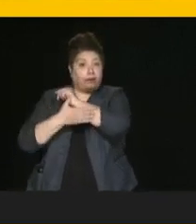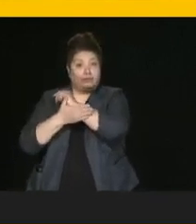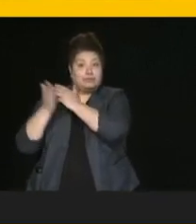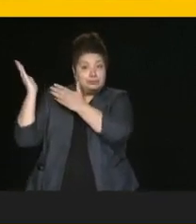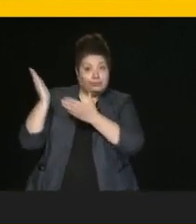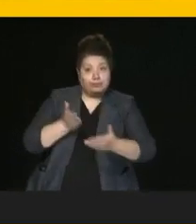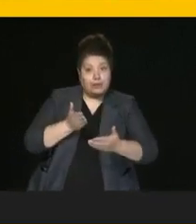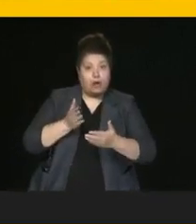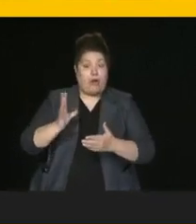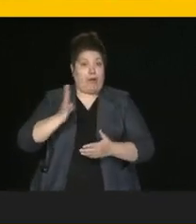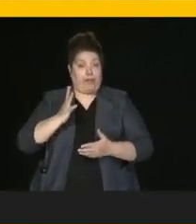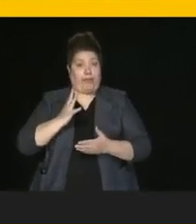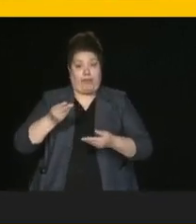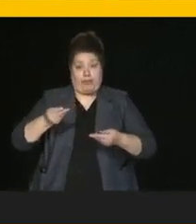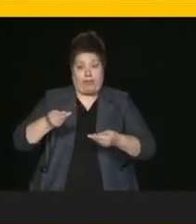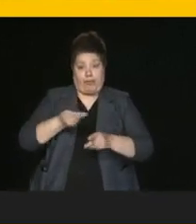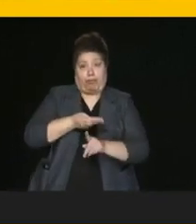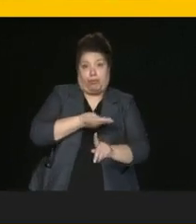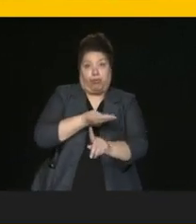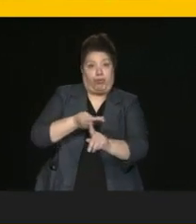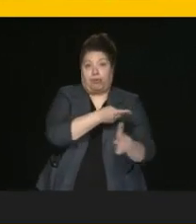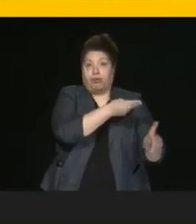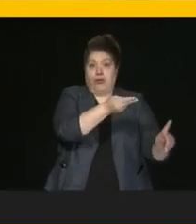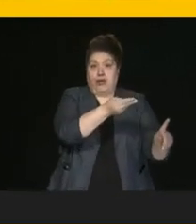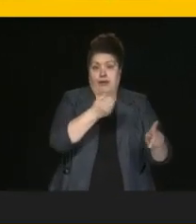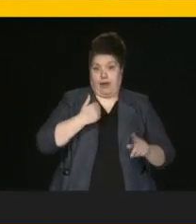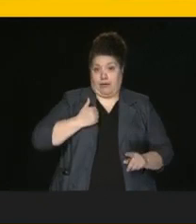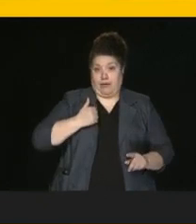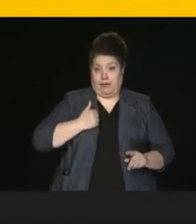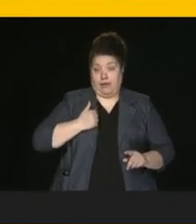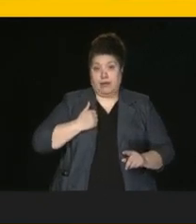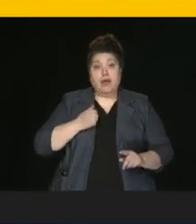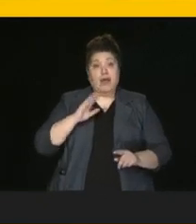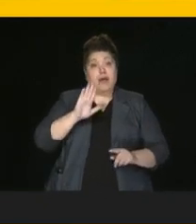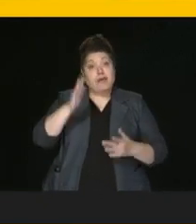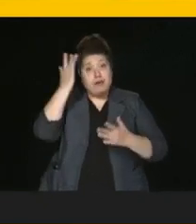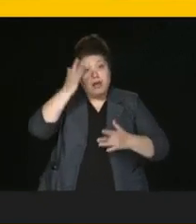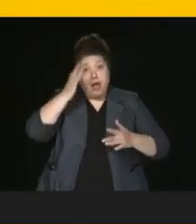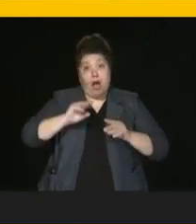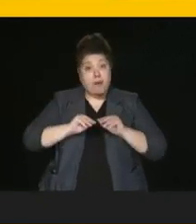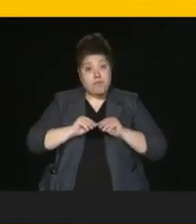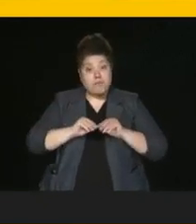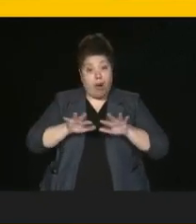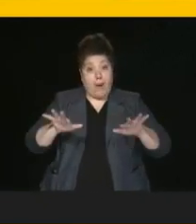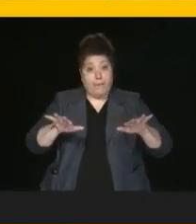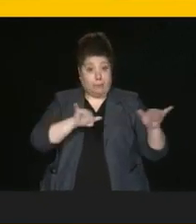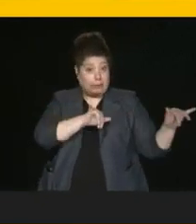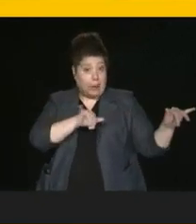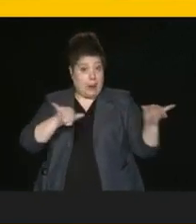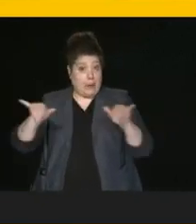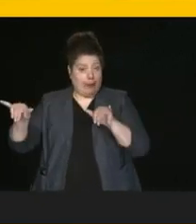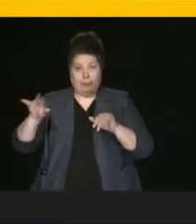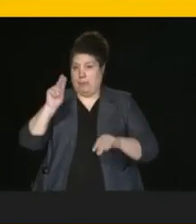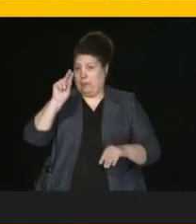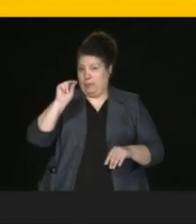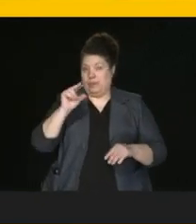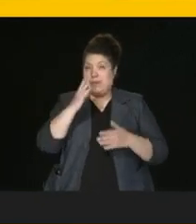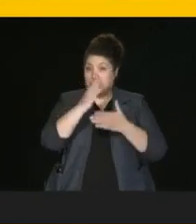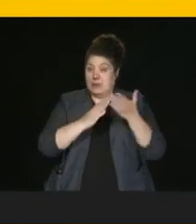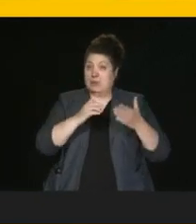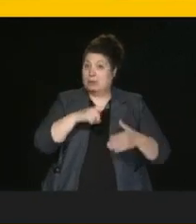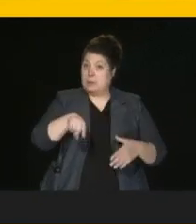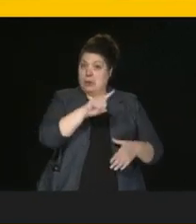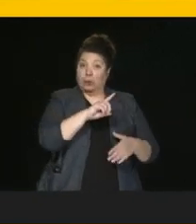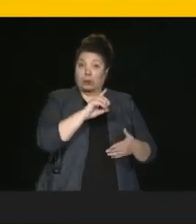of the country. As a result, when control measures can be readjusted, decisions will be